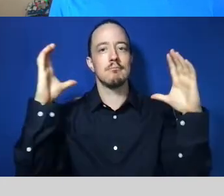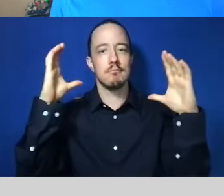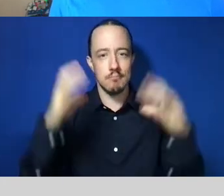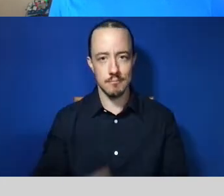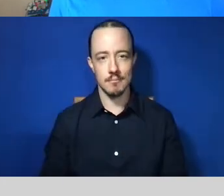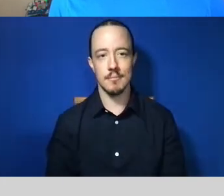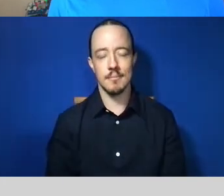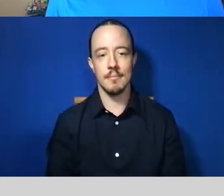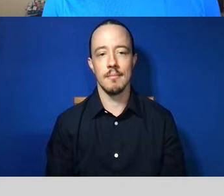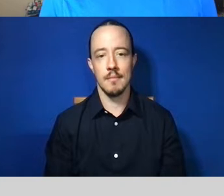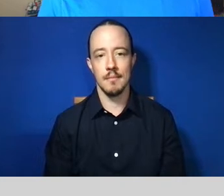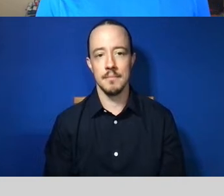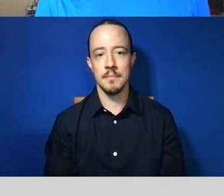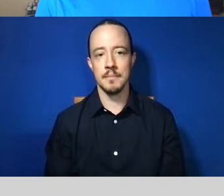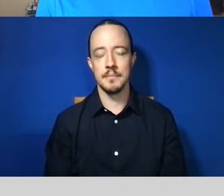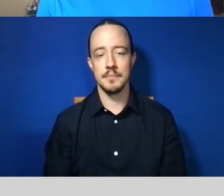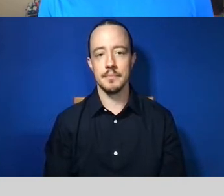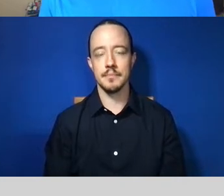complete picture.